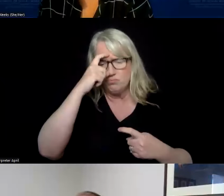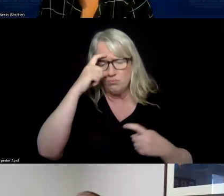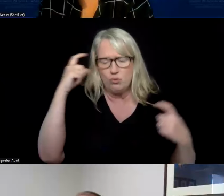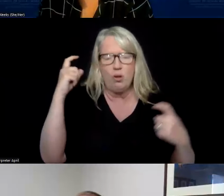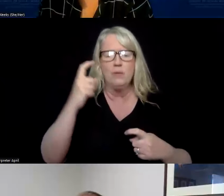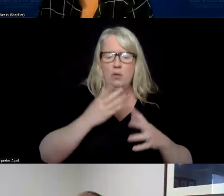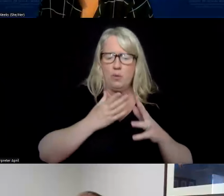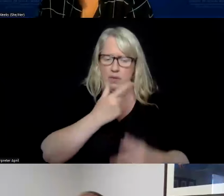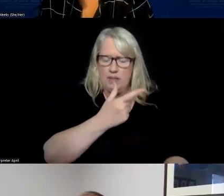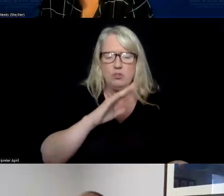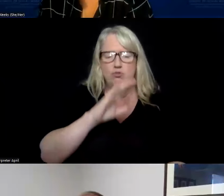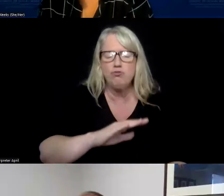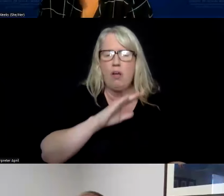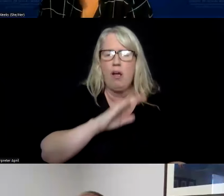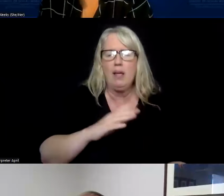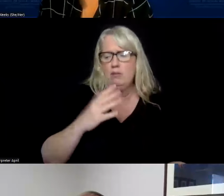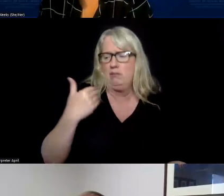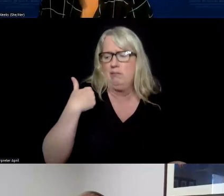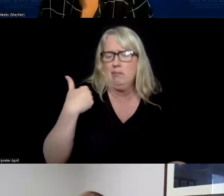this child that last May,